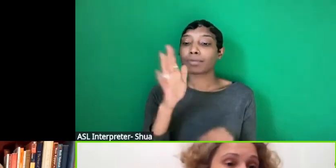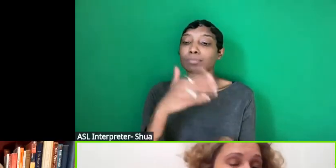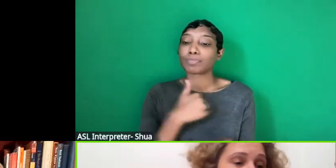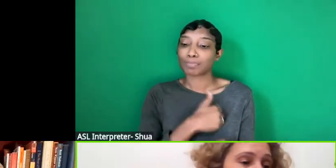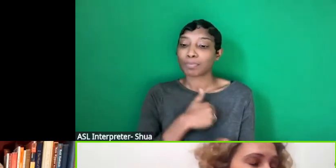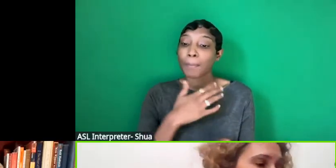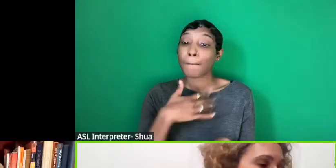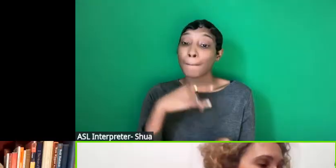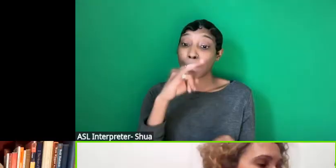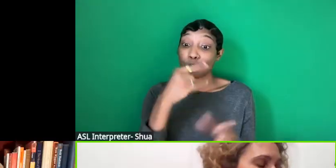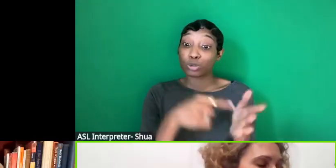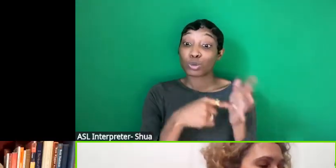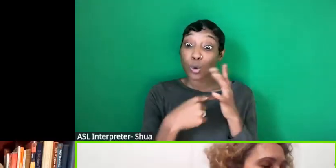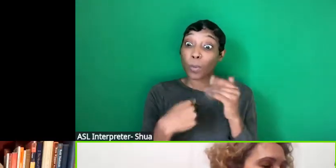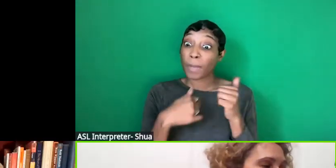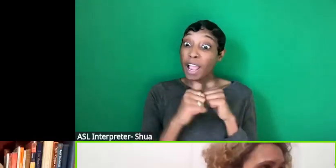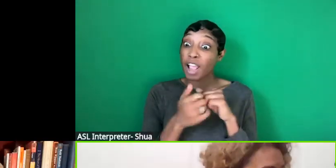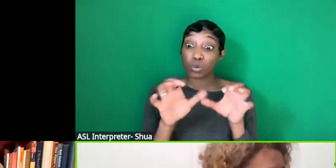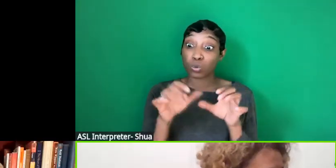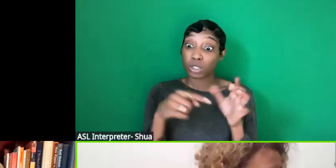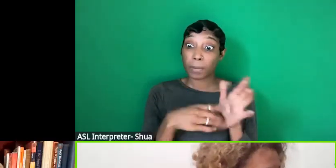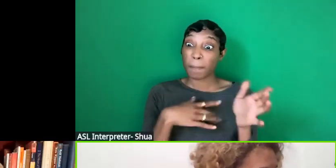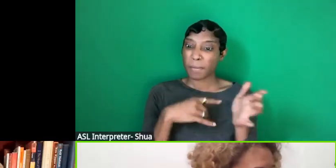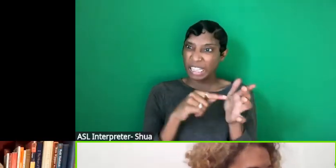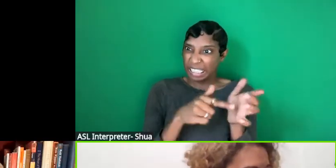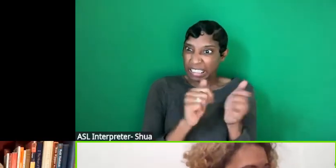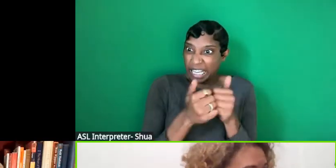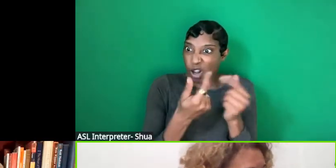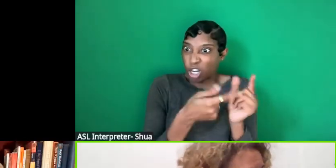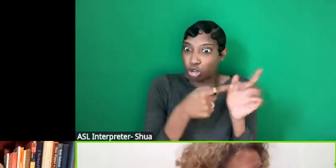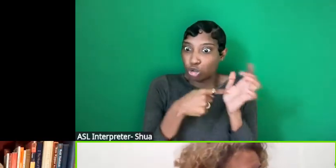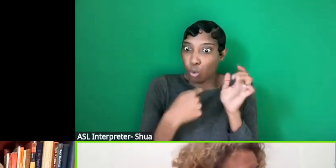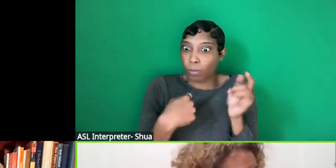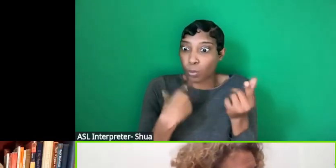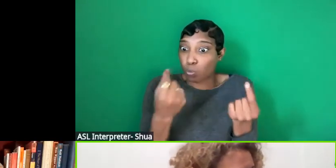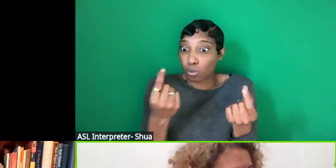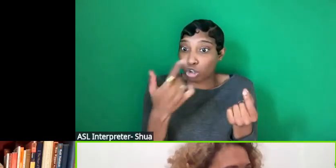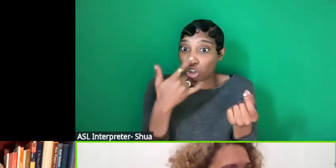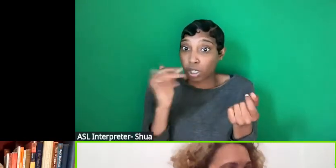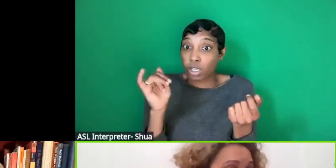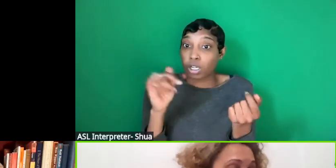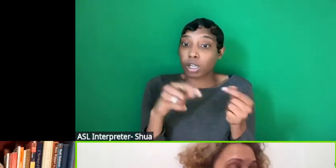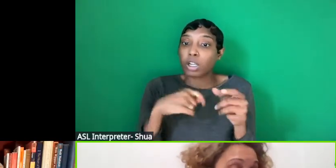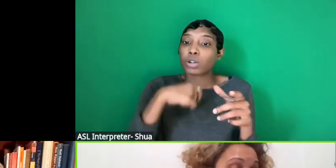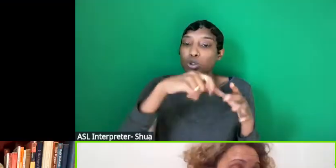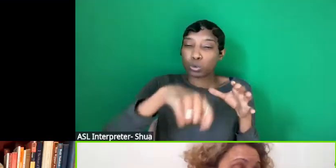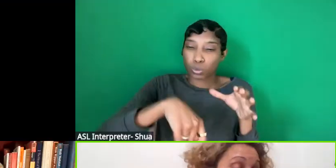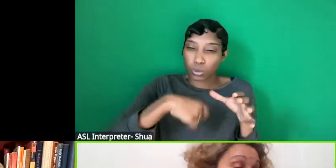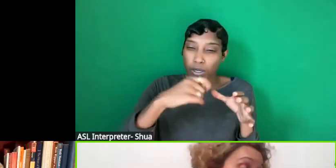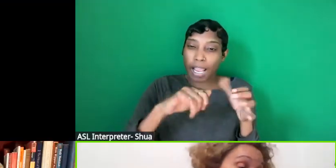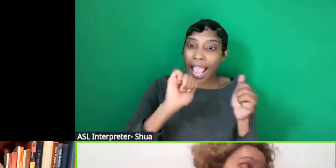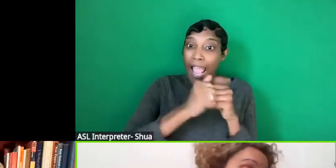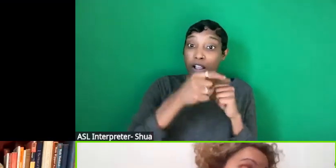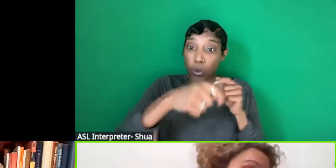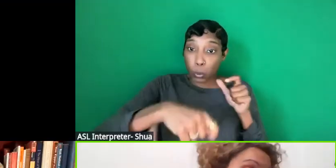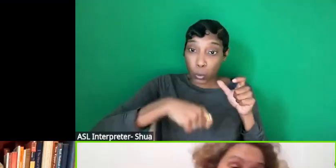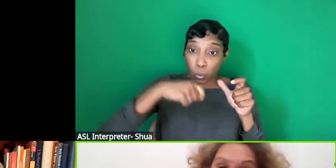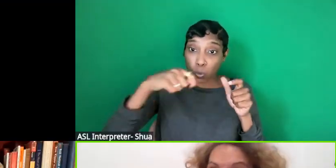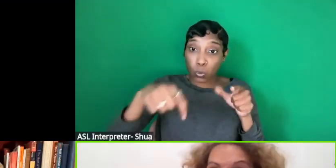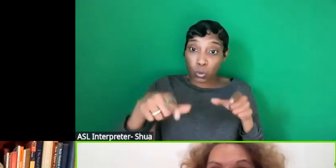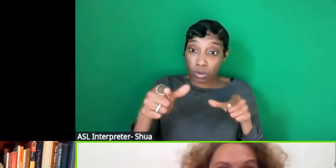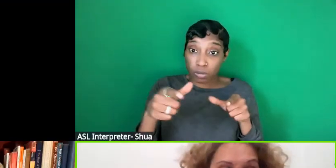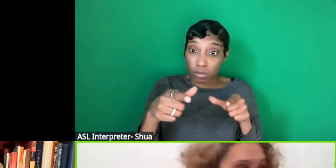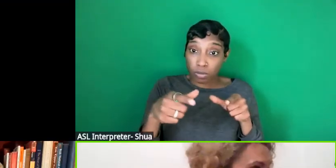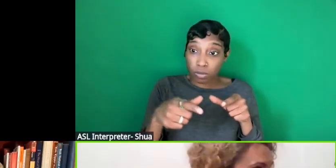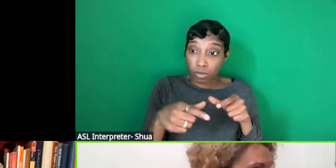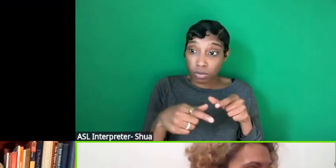my kids did this, by the way. So just going back to the slurry for a minute, let me just move this right over here again. I'm going to show you how they did it. Actually,